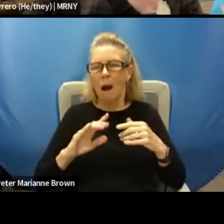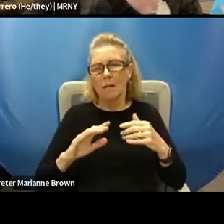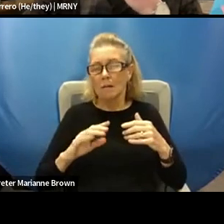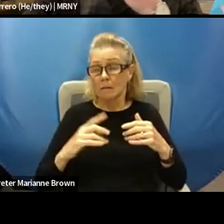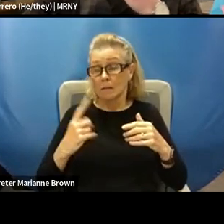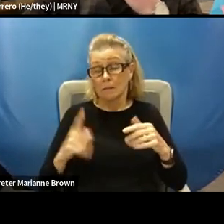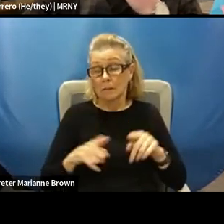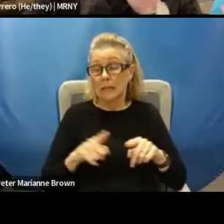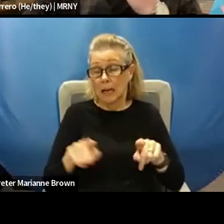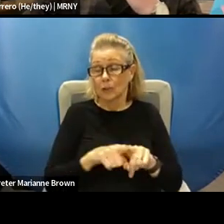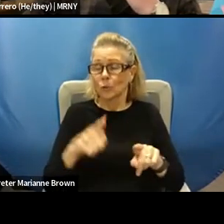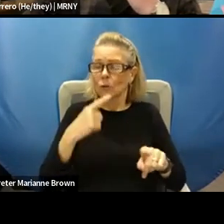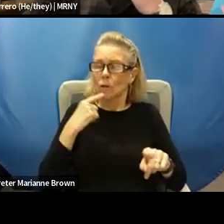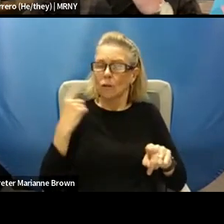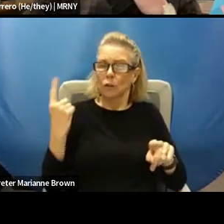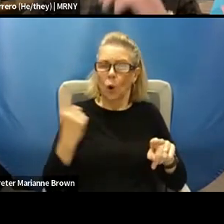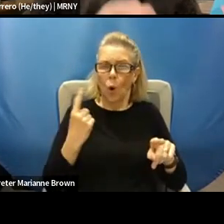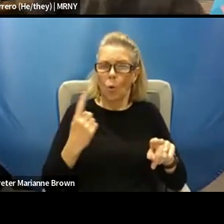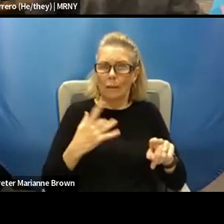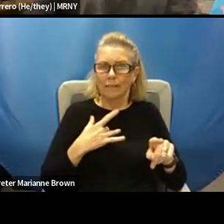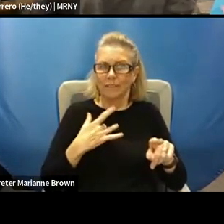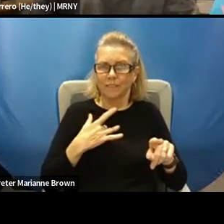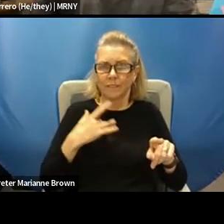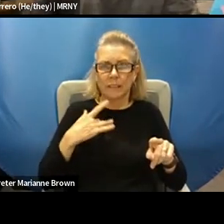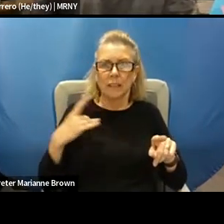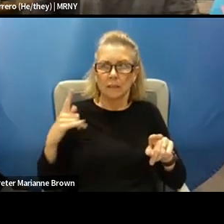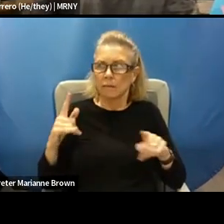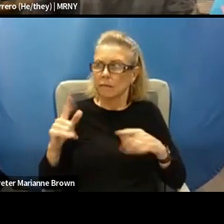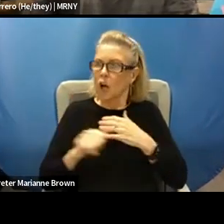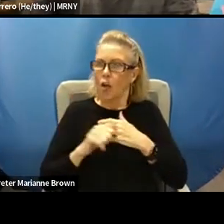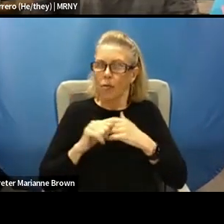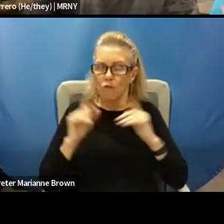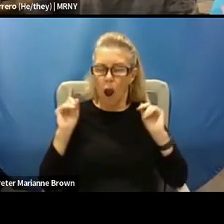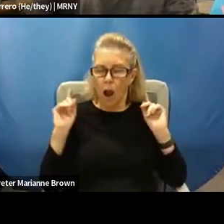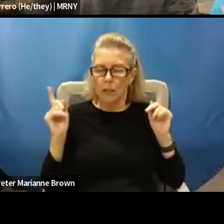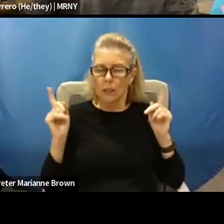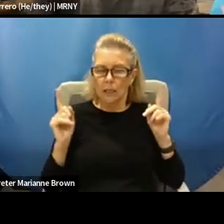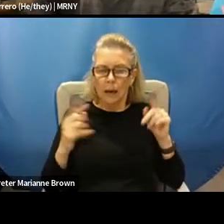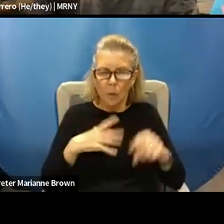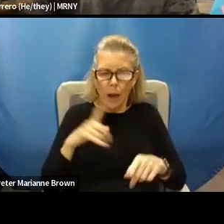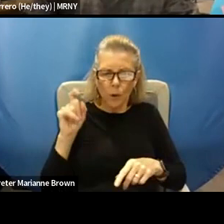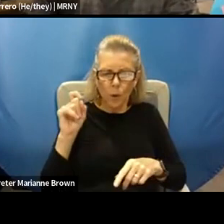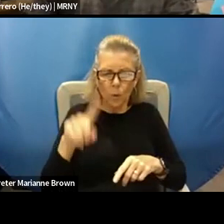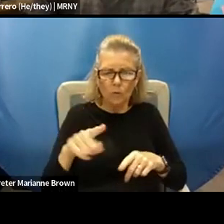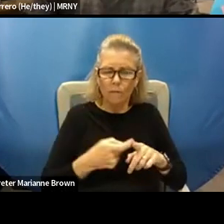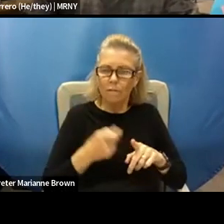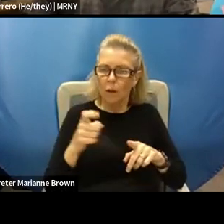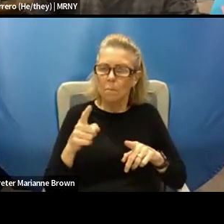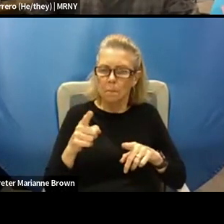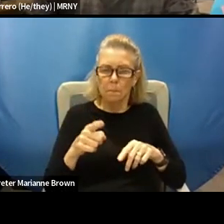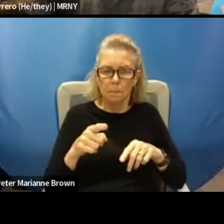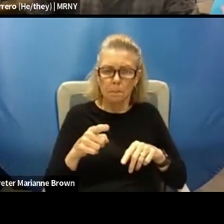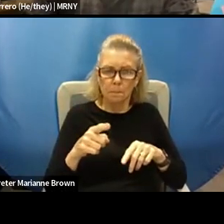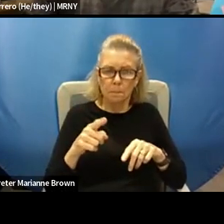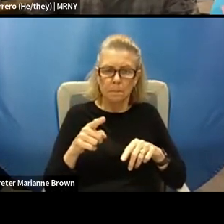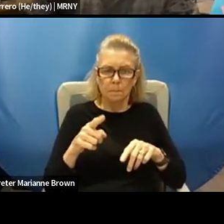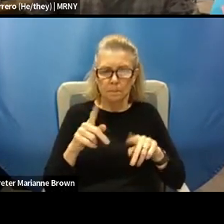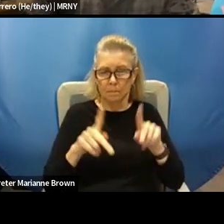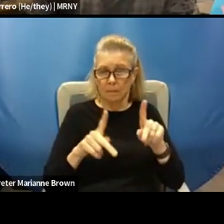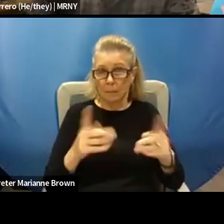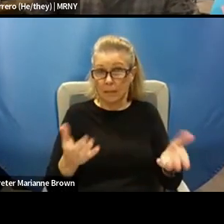threat. And actually, we had a question from the audience that I think sort of links to